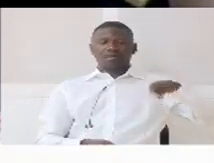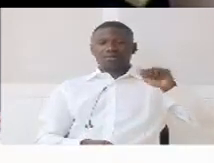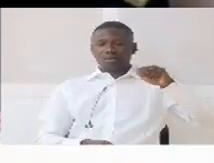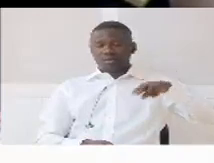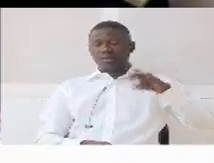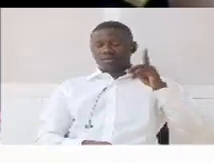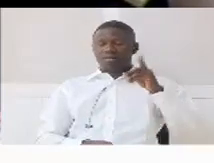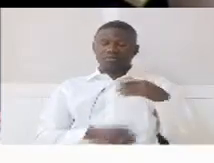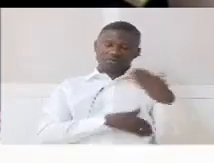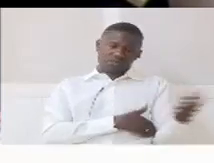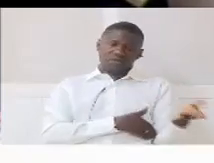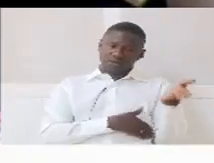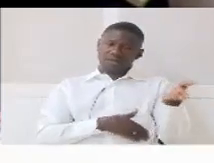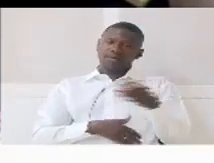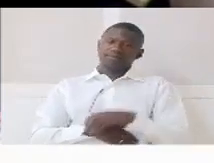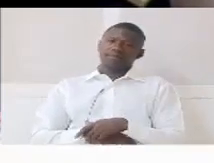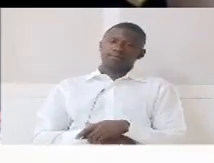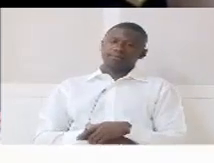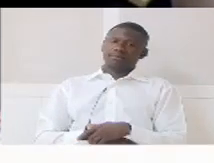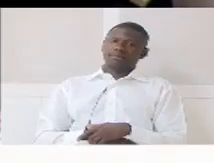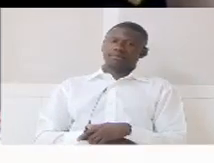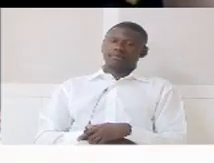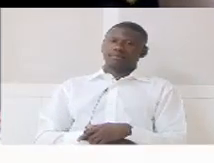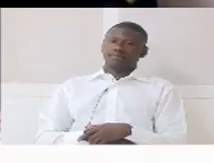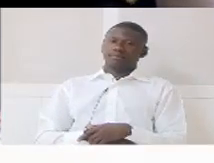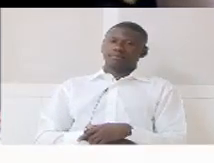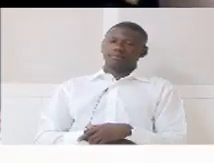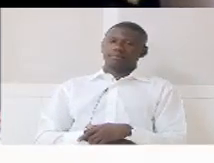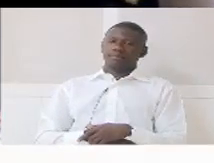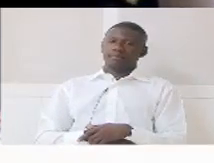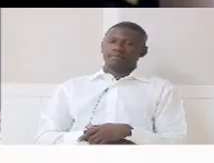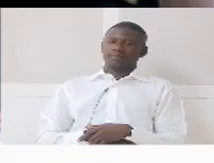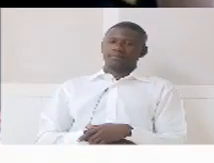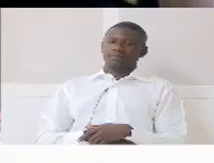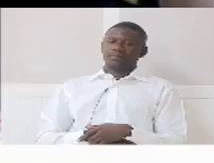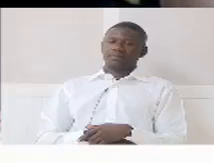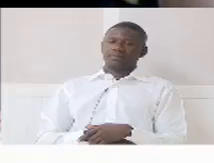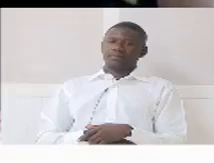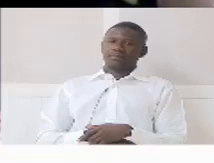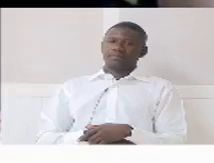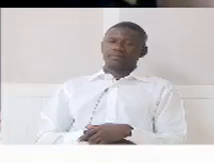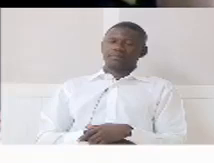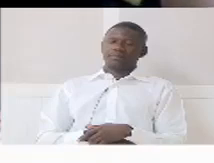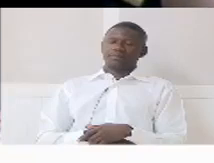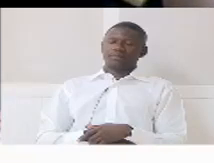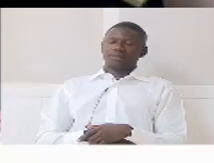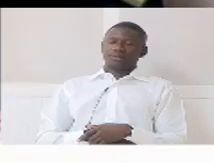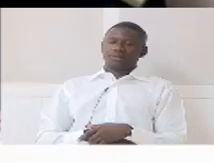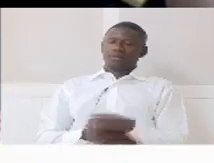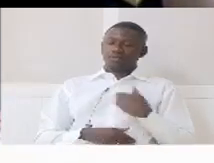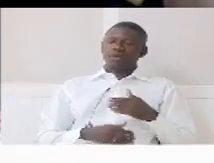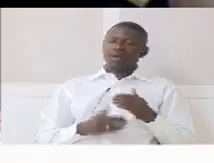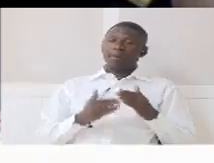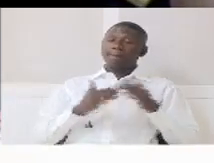So some suggest from the remand wing. The one-man cells, maximum security wing, one-man cell. For the